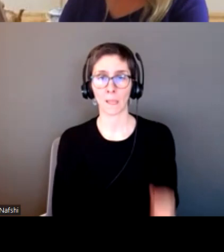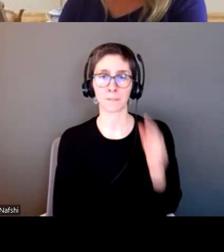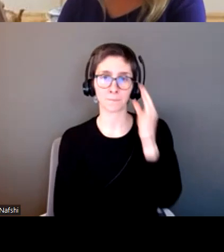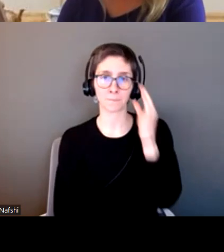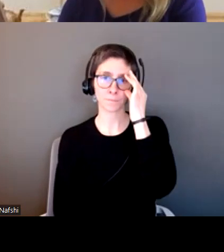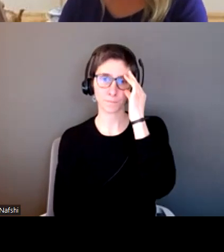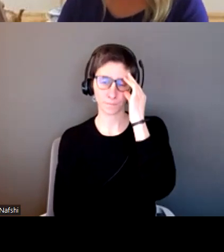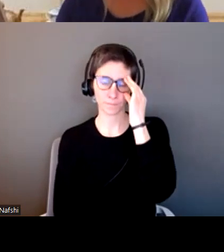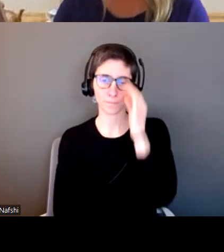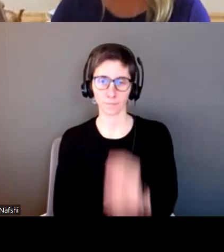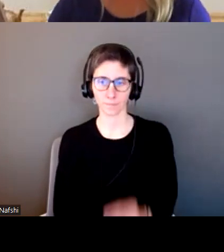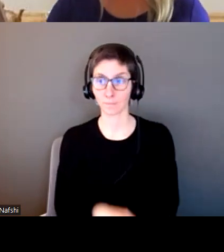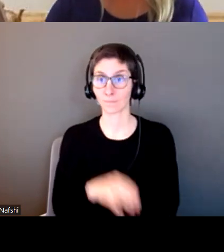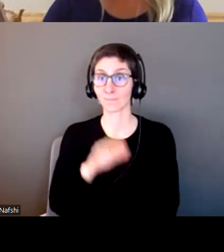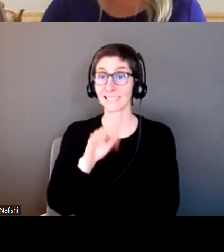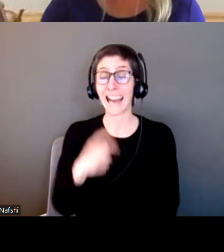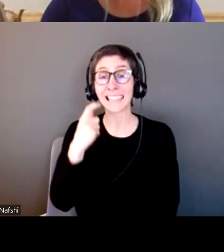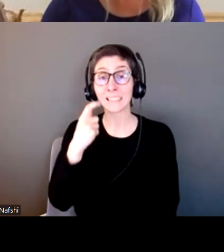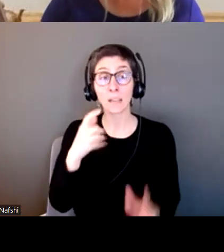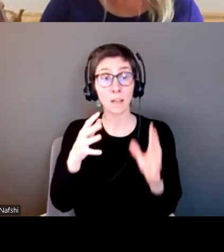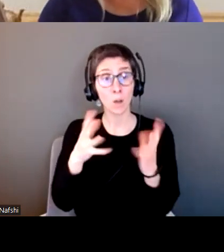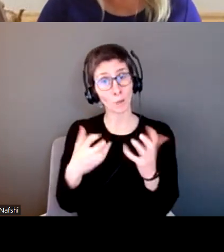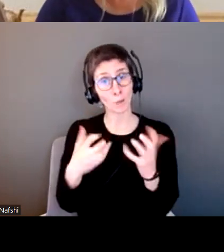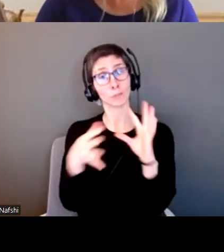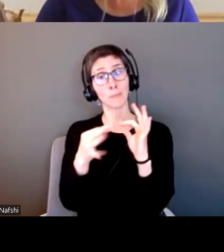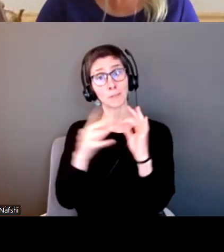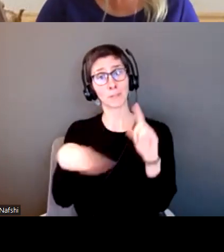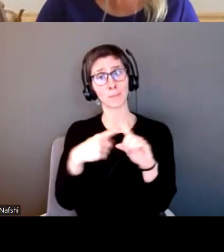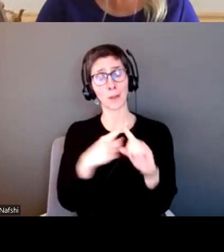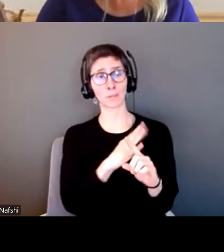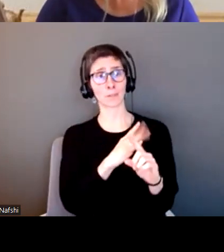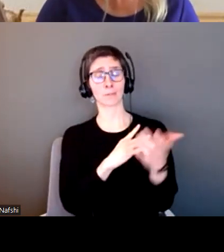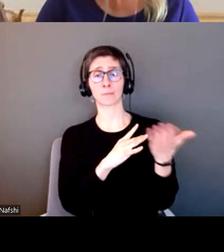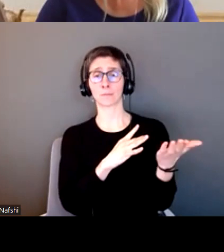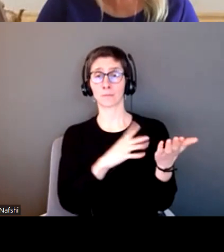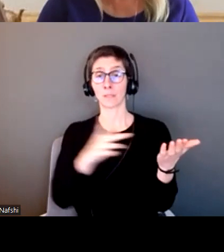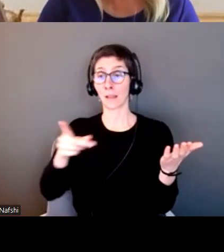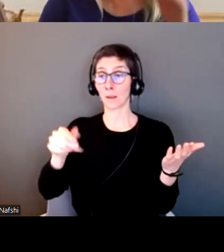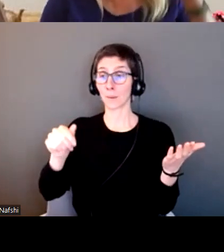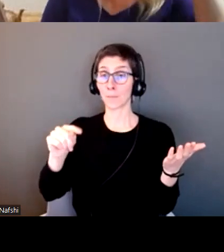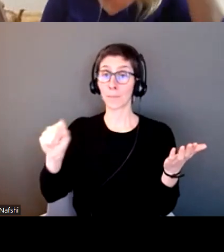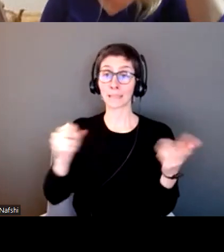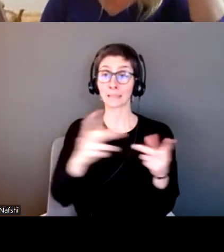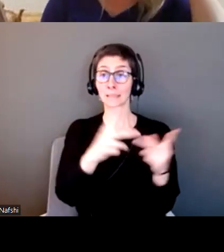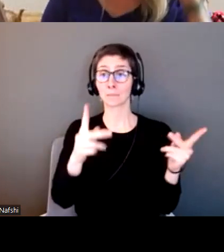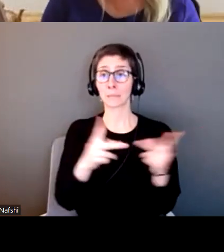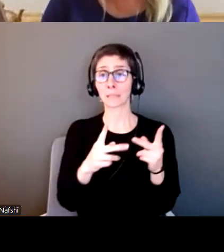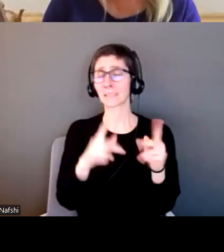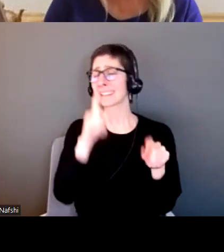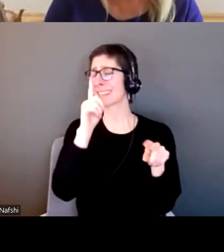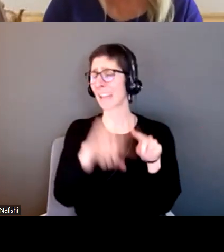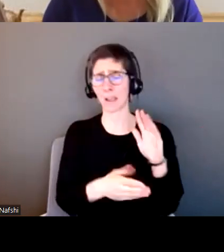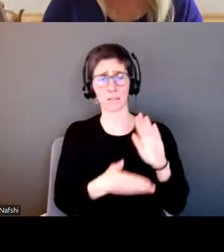So that is one of the successes I wanted to talk about. Pat's Place couldn't work if we did not have strong partnerships with